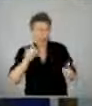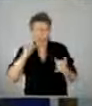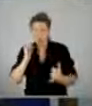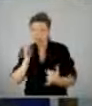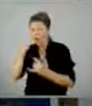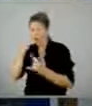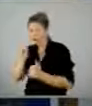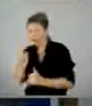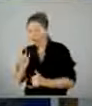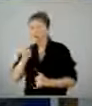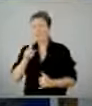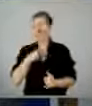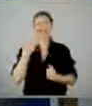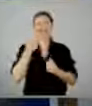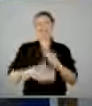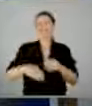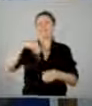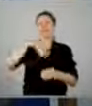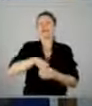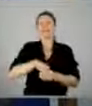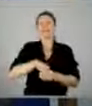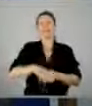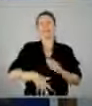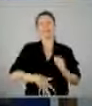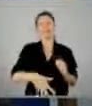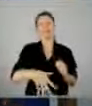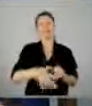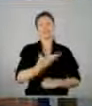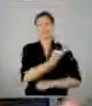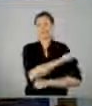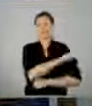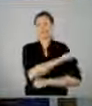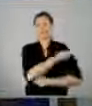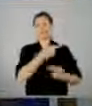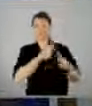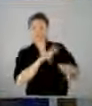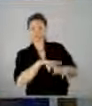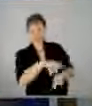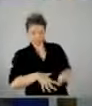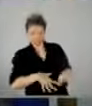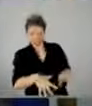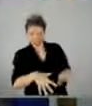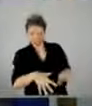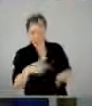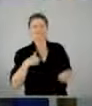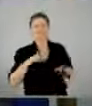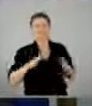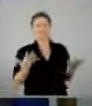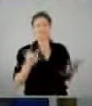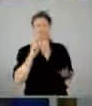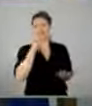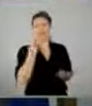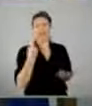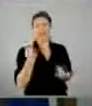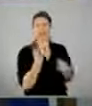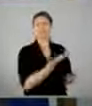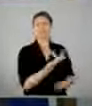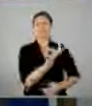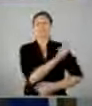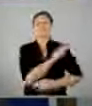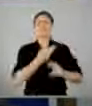pregnant individuals, whether it's a new medicine or a new vaccine. Generally, if you're known to be pregnant, you can't volunteer for a clinical trial. It's just